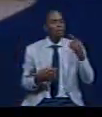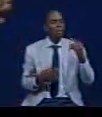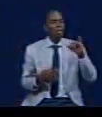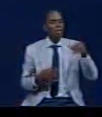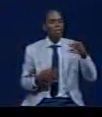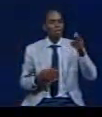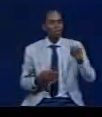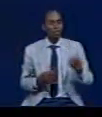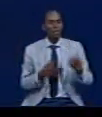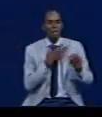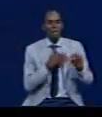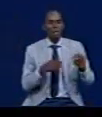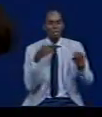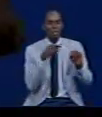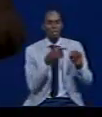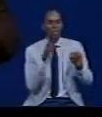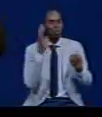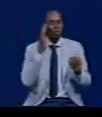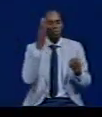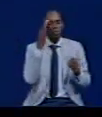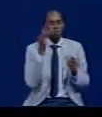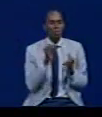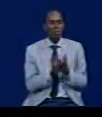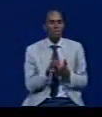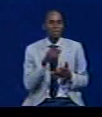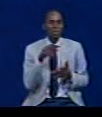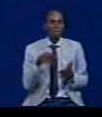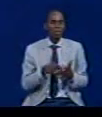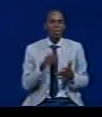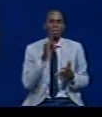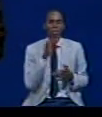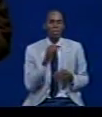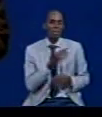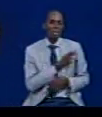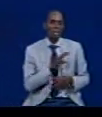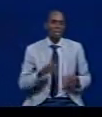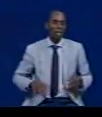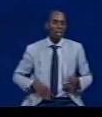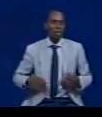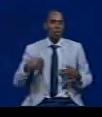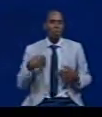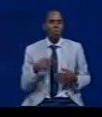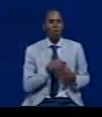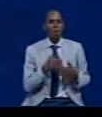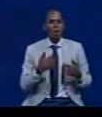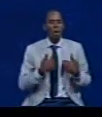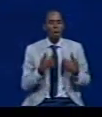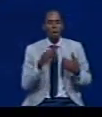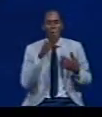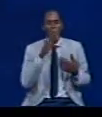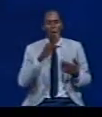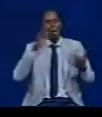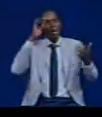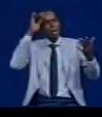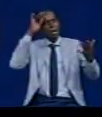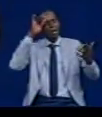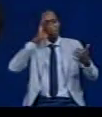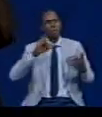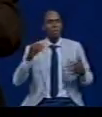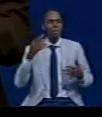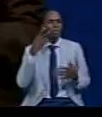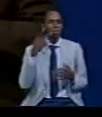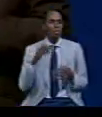that this is the Christ we have been expecting. Look at verse 6. In verse 6, it says, and blessed is